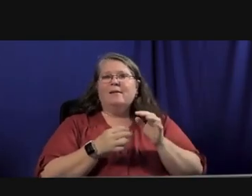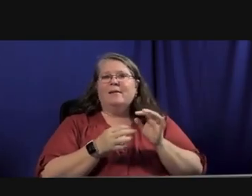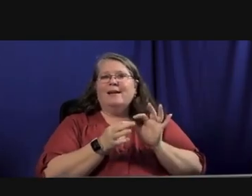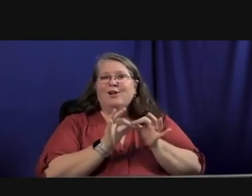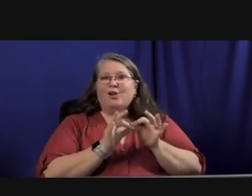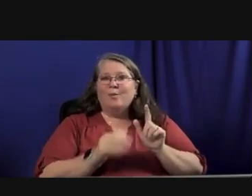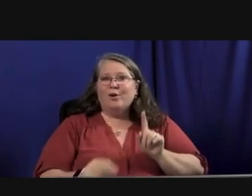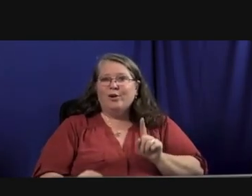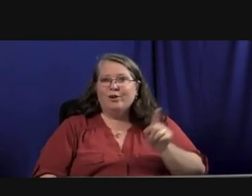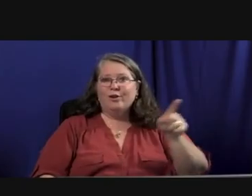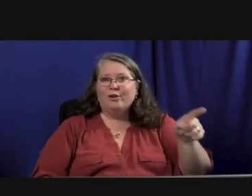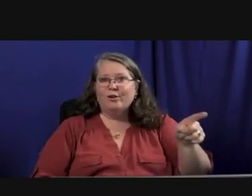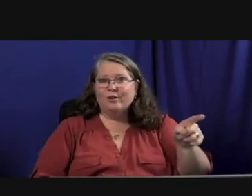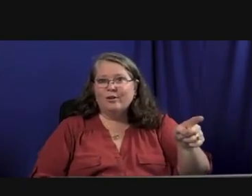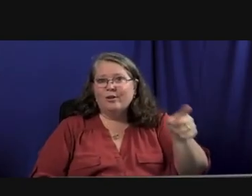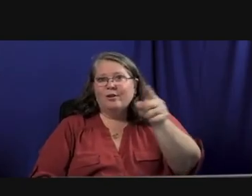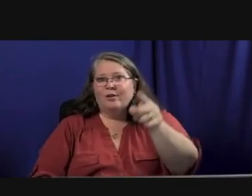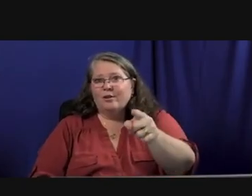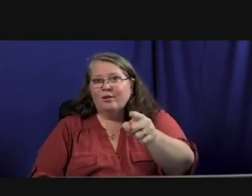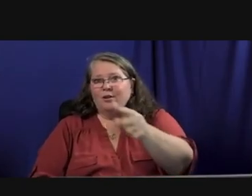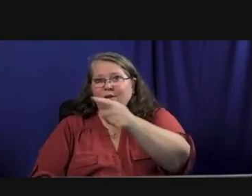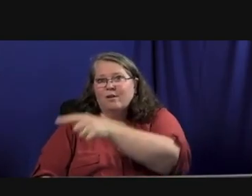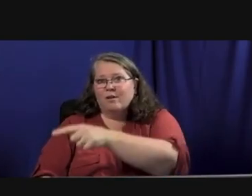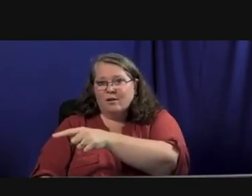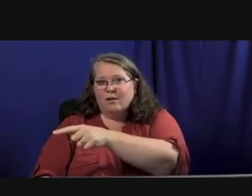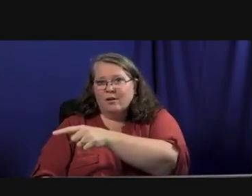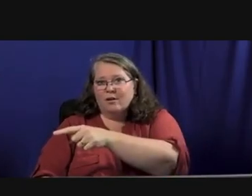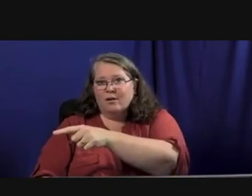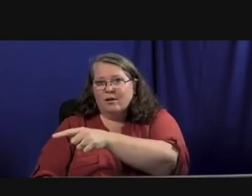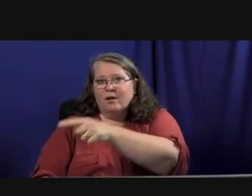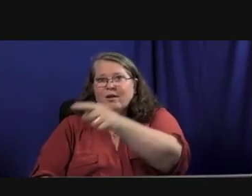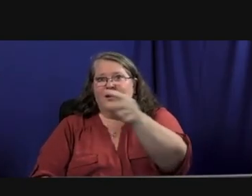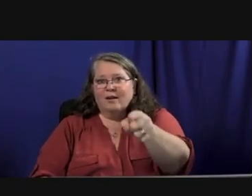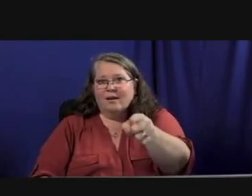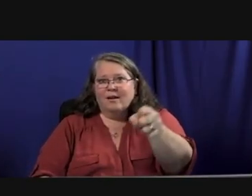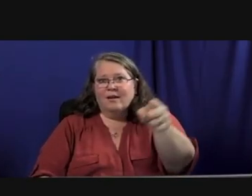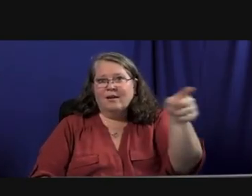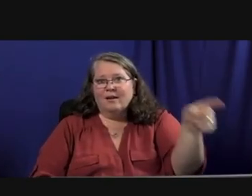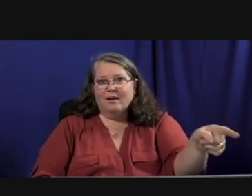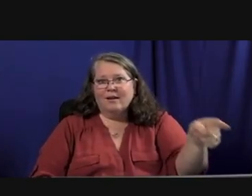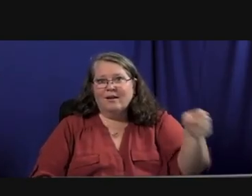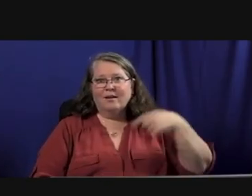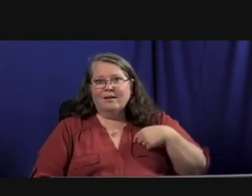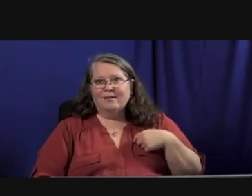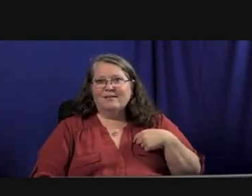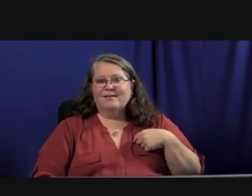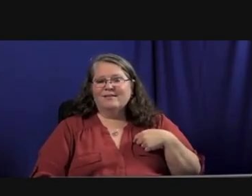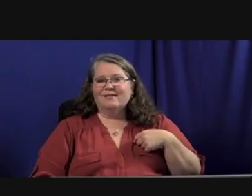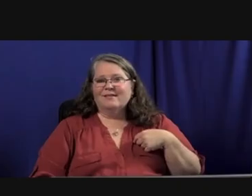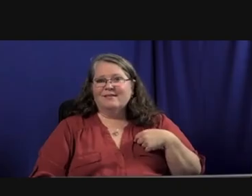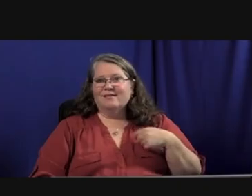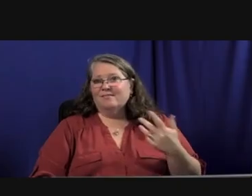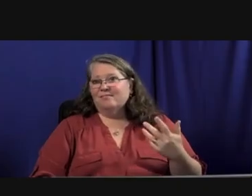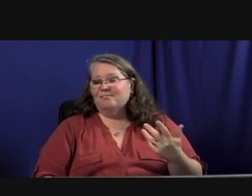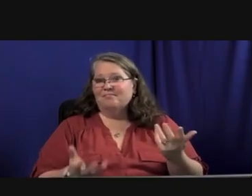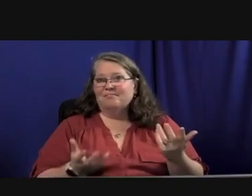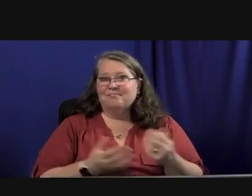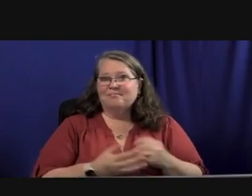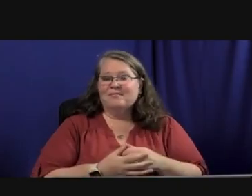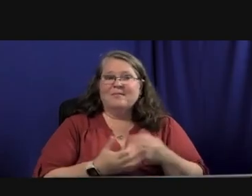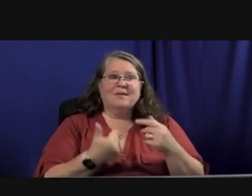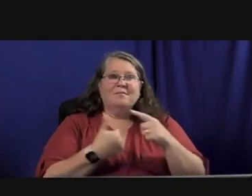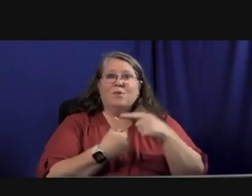is the delay in processing due to the interpreter, because this is a three-way consecutive